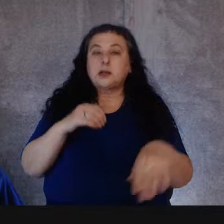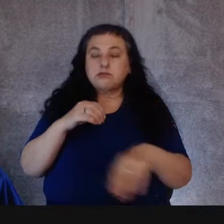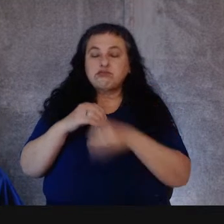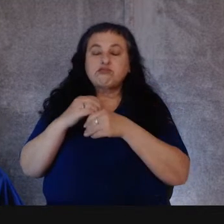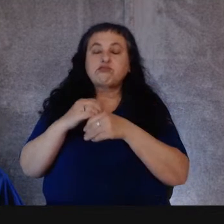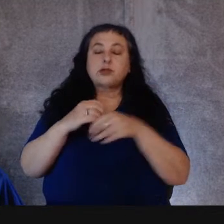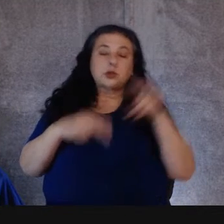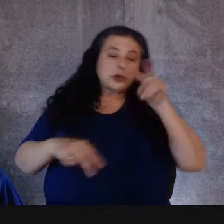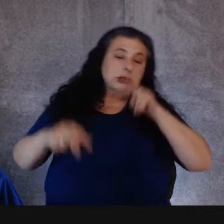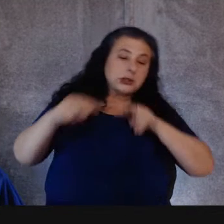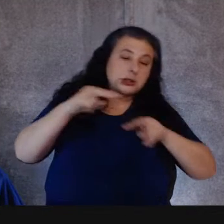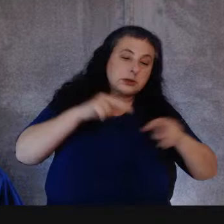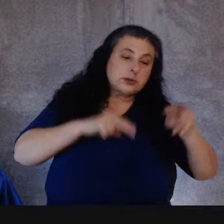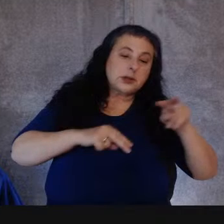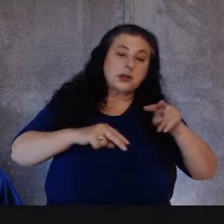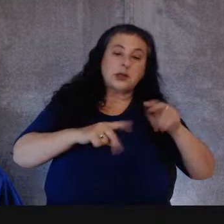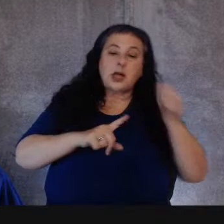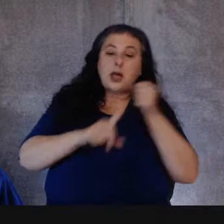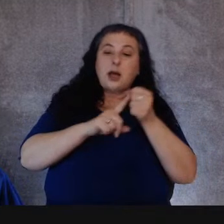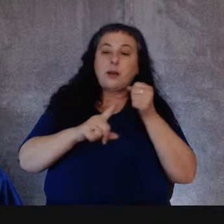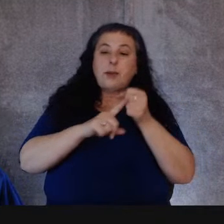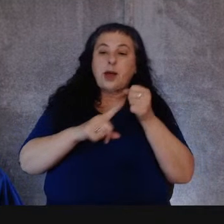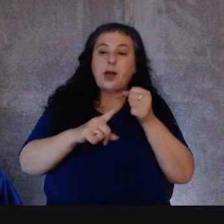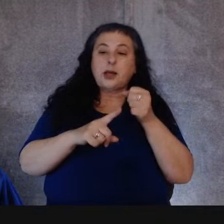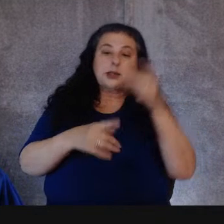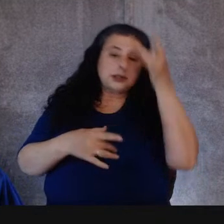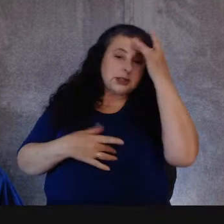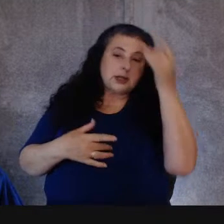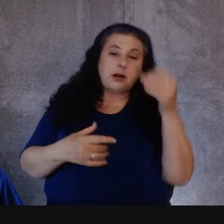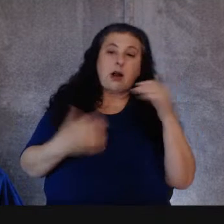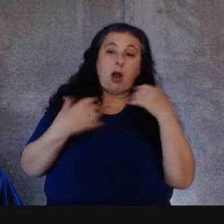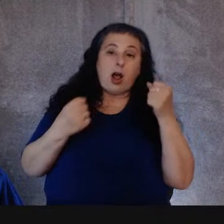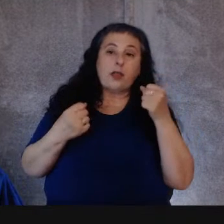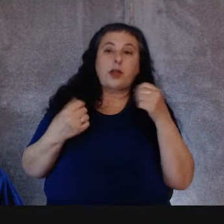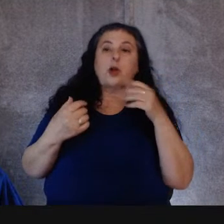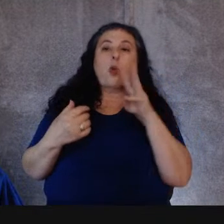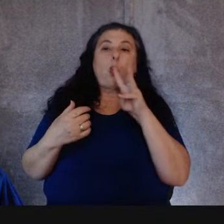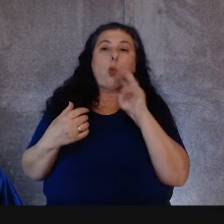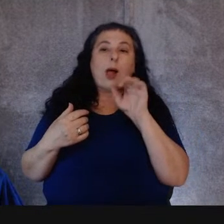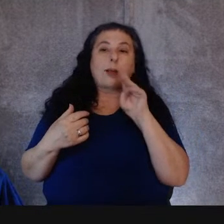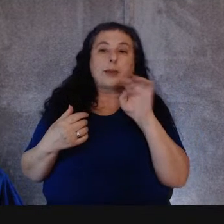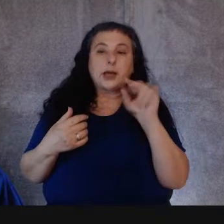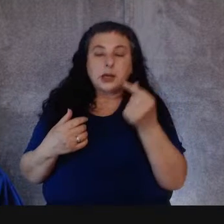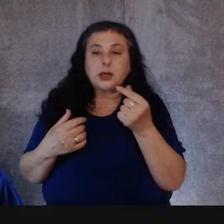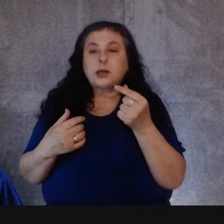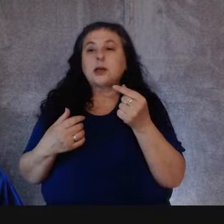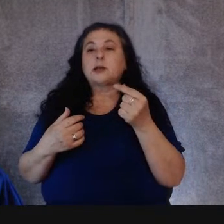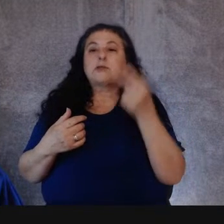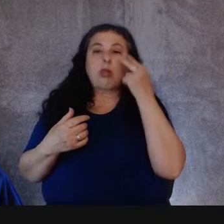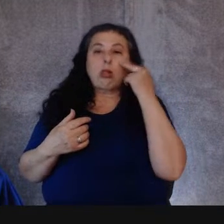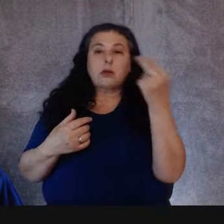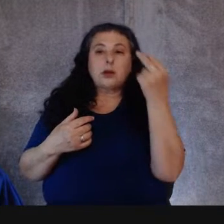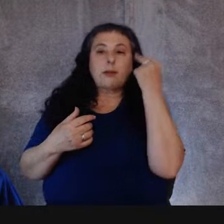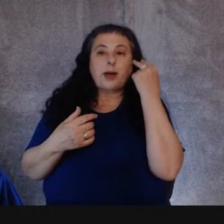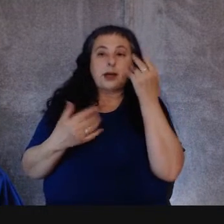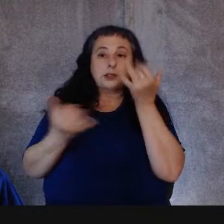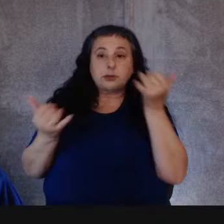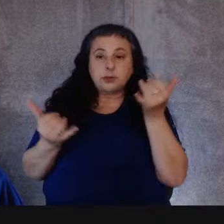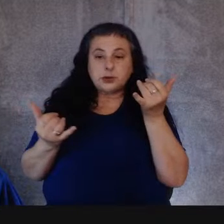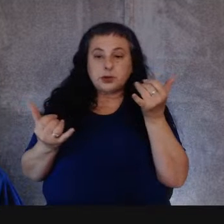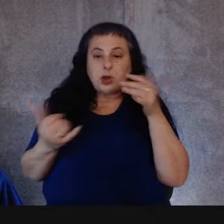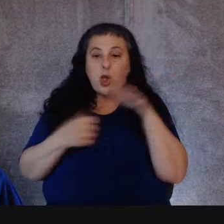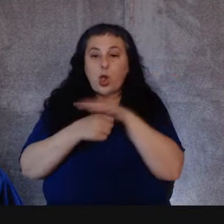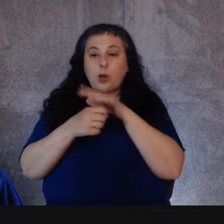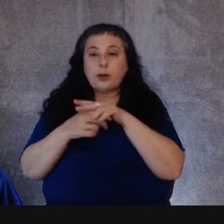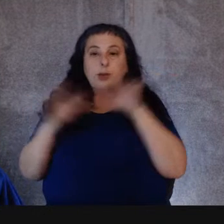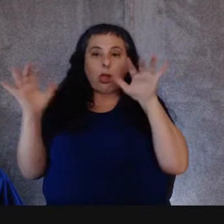had on our health and well-being, the exhibit highlights particular instances in the past as well as the present where local citizens came together